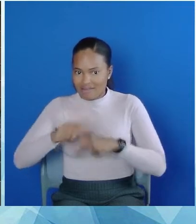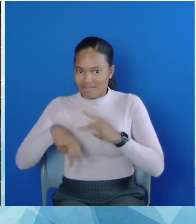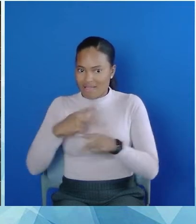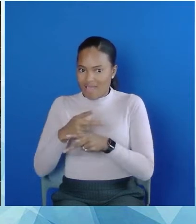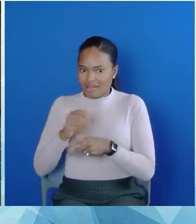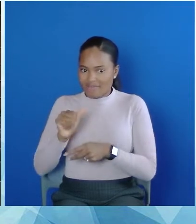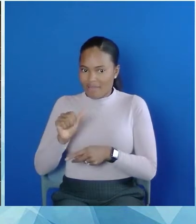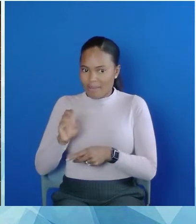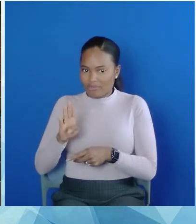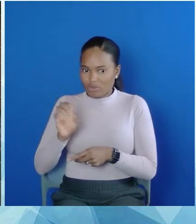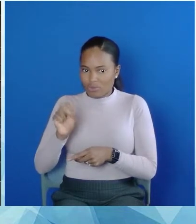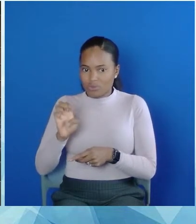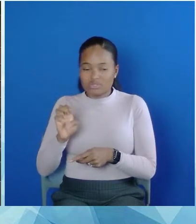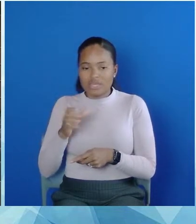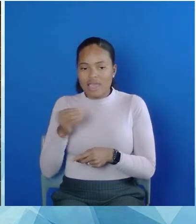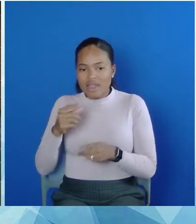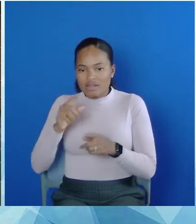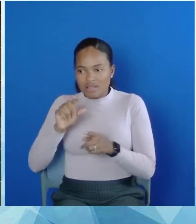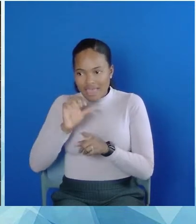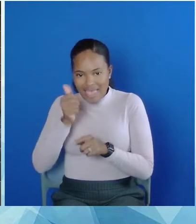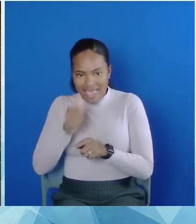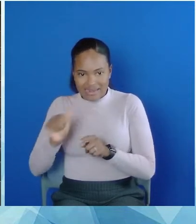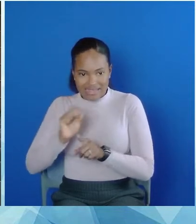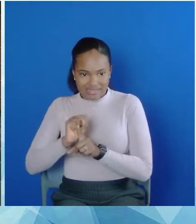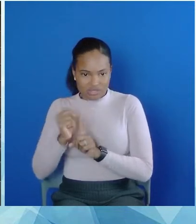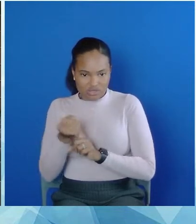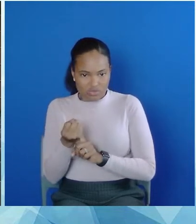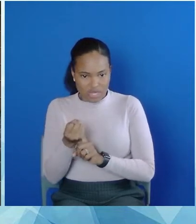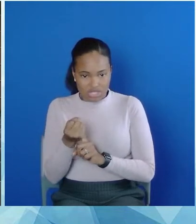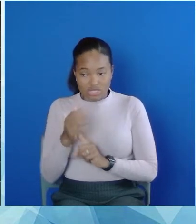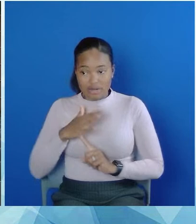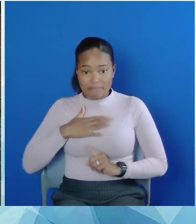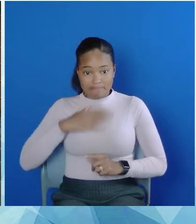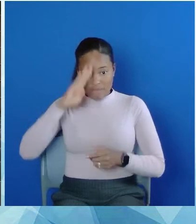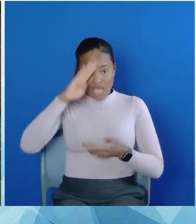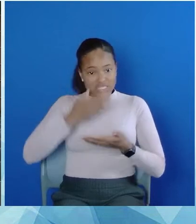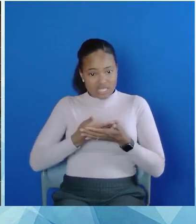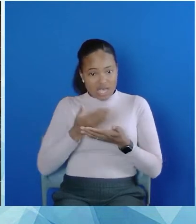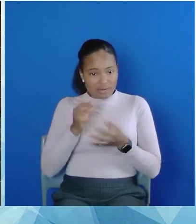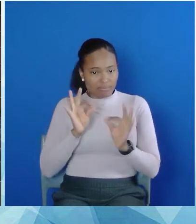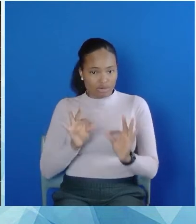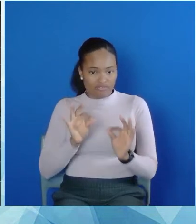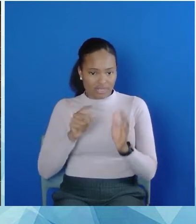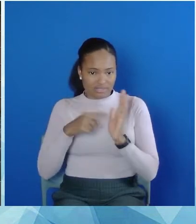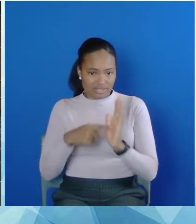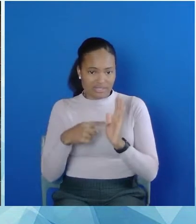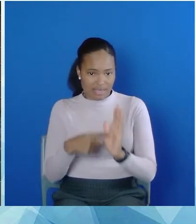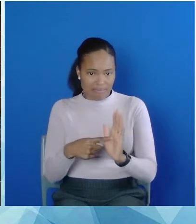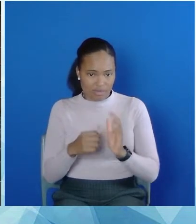Another student came to him and said, he was a perfect example of this as well.